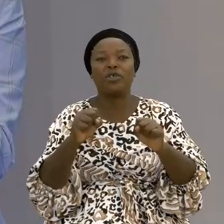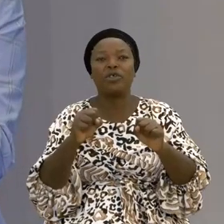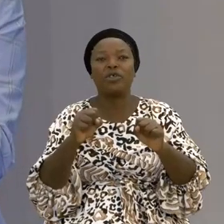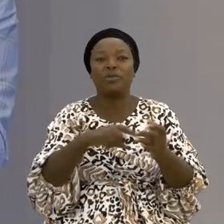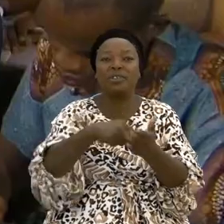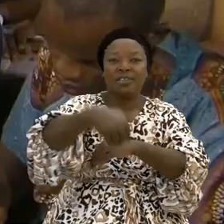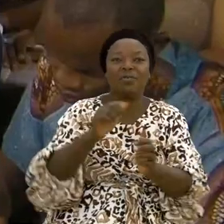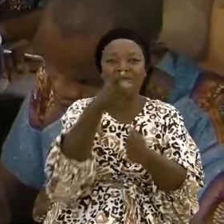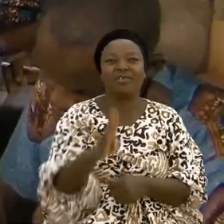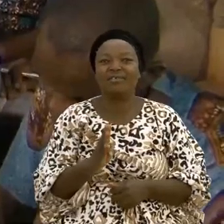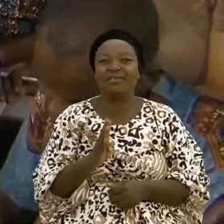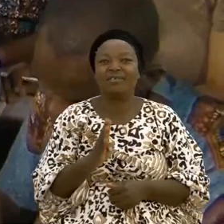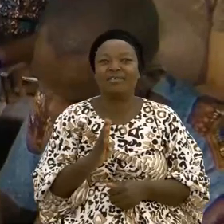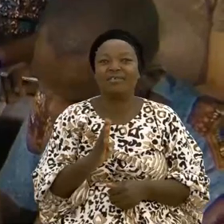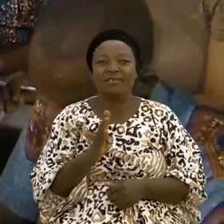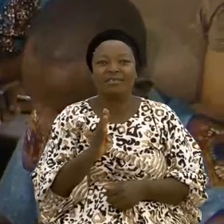tonight with God.